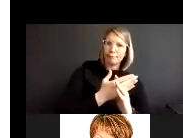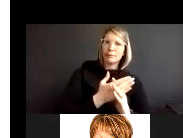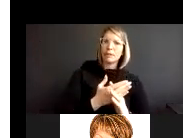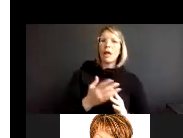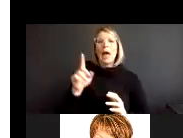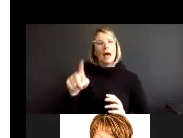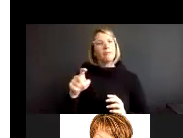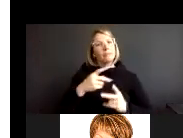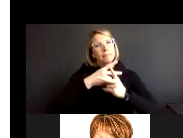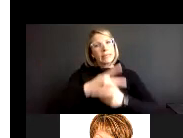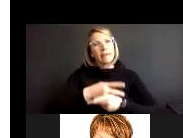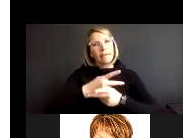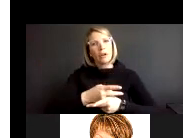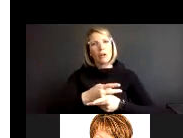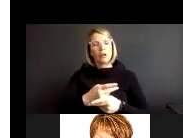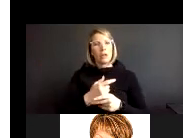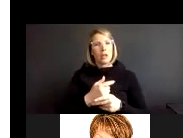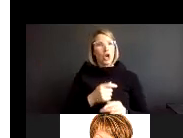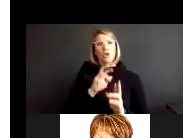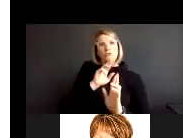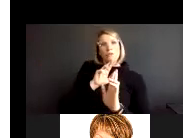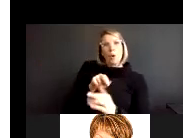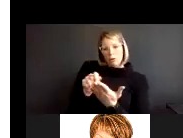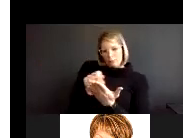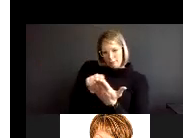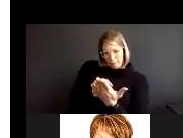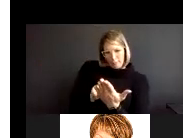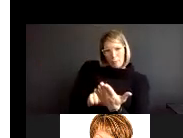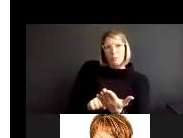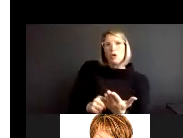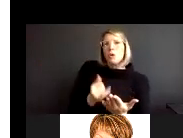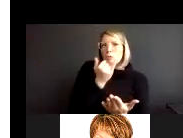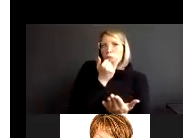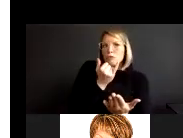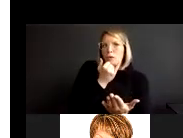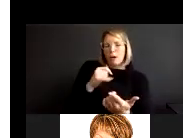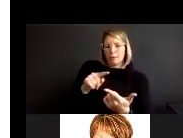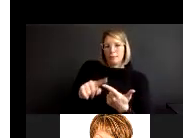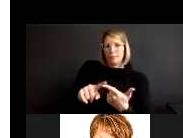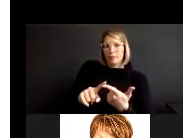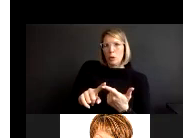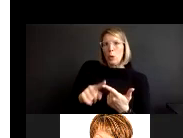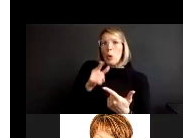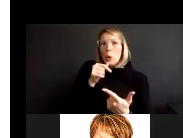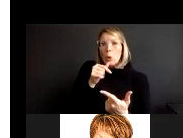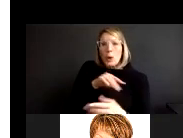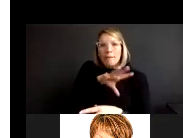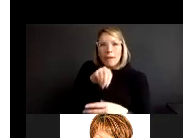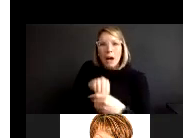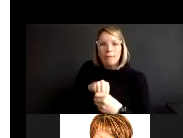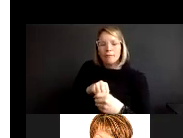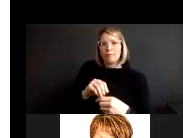look at, what is the allegation? And of course, what are some of those protective factors? Like, is there involvement from family and